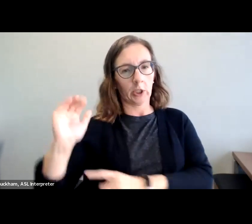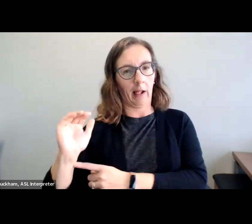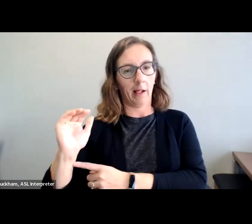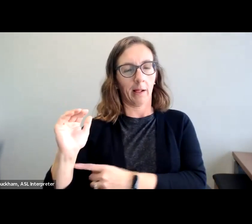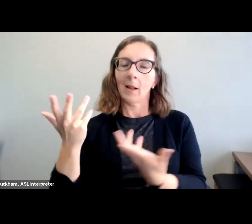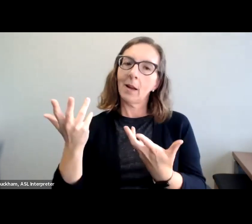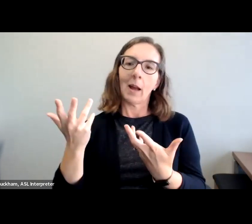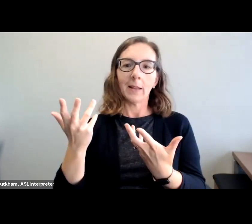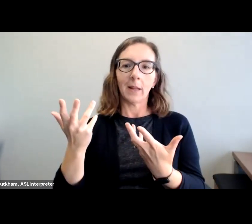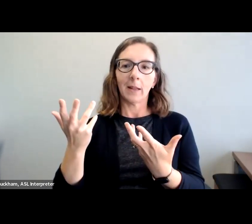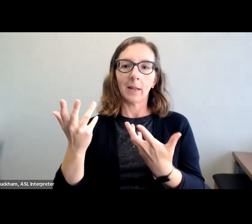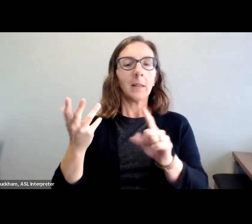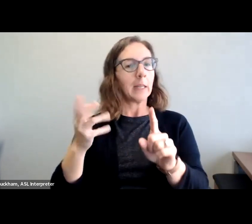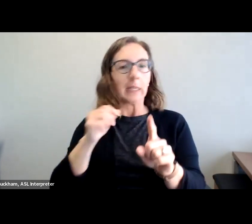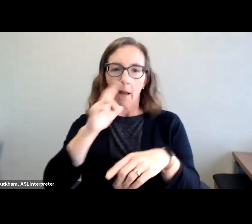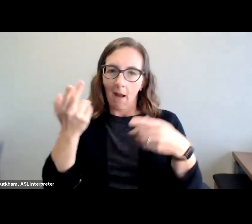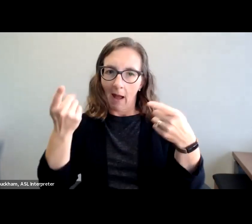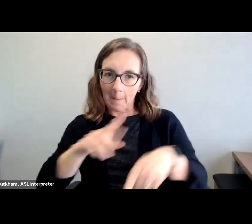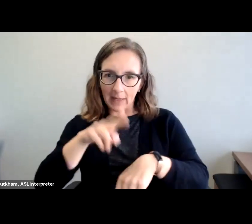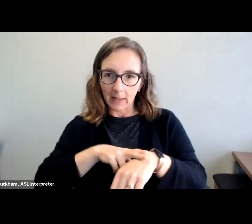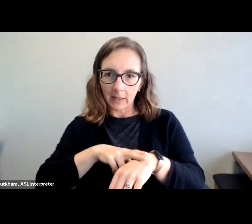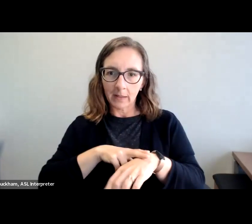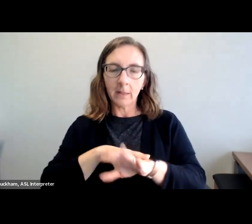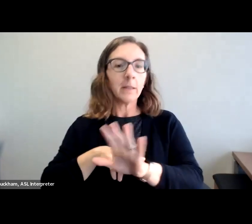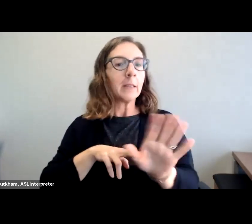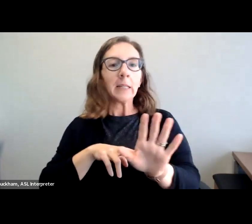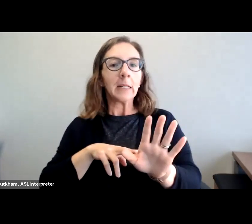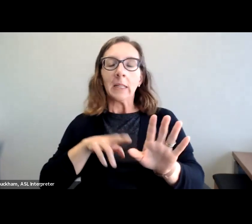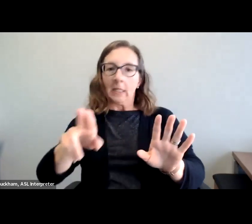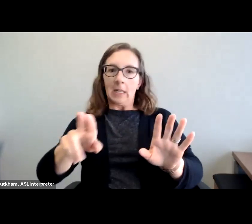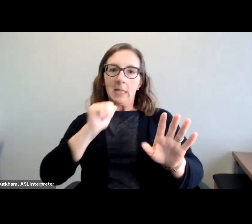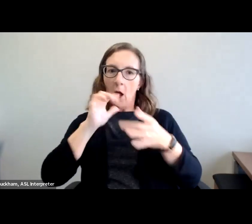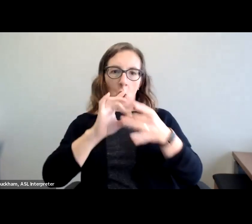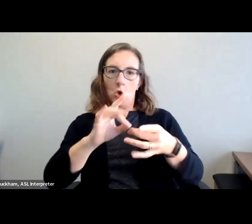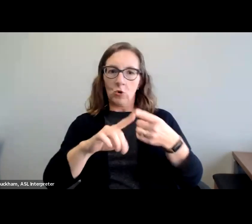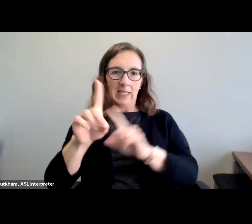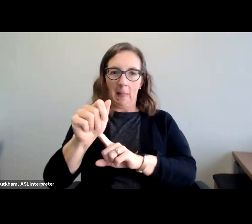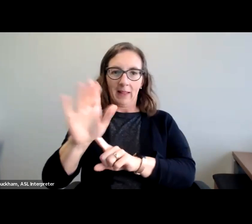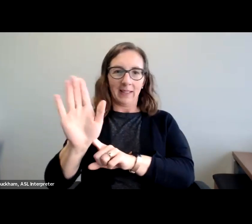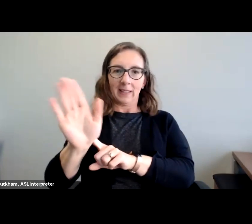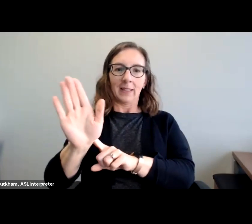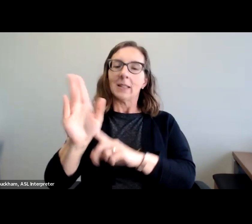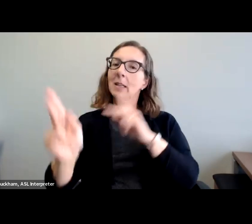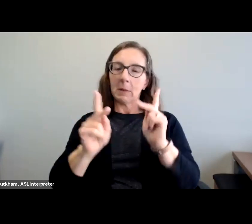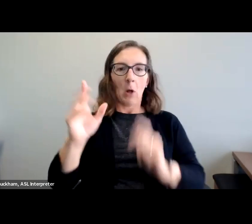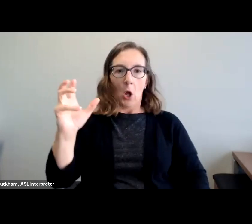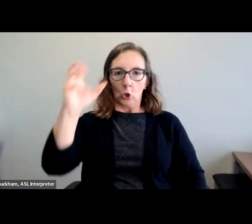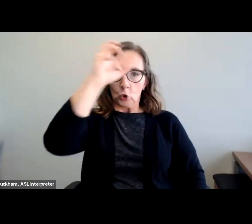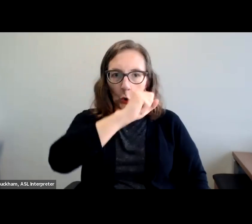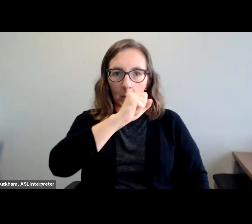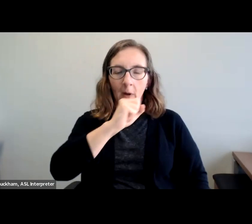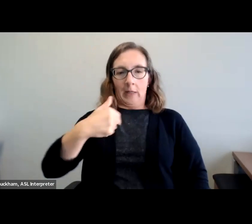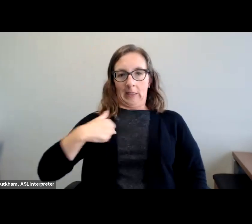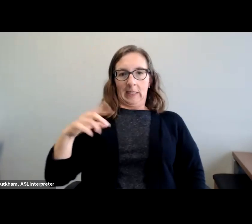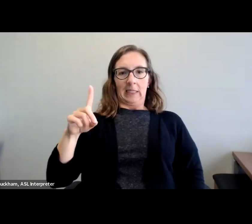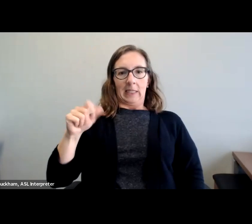naturally, and let me give a caveat, no, it had nothing to do with my disability. That's where everybody goes. You're disabled,